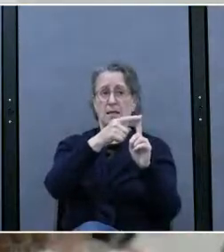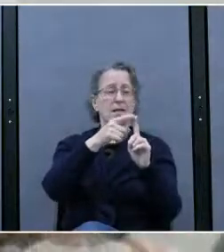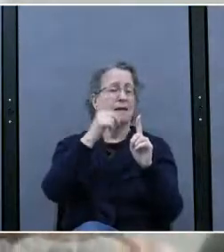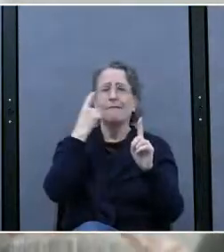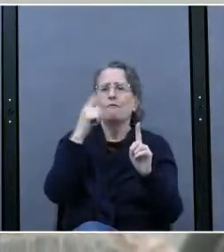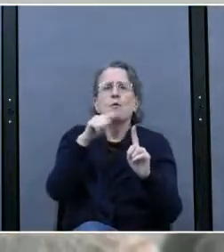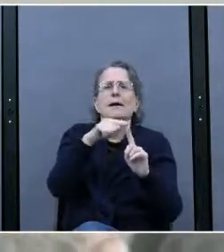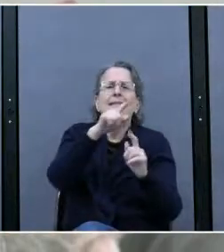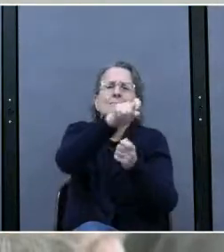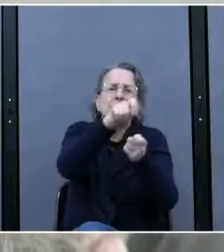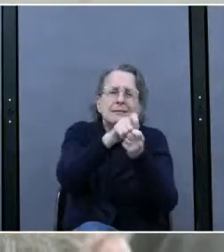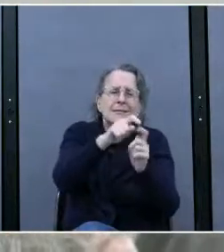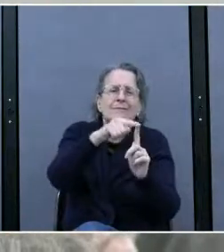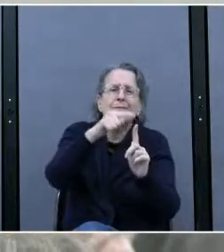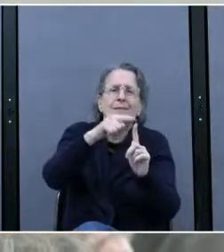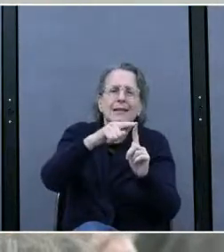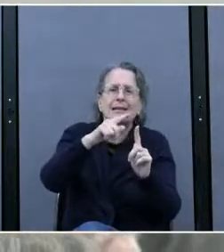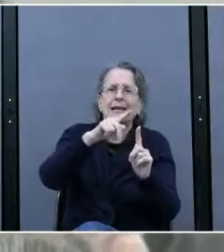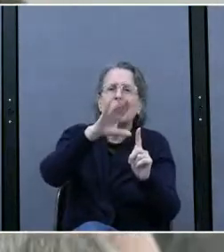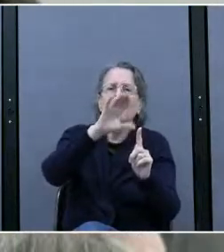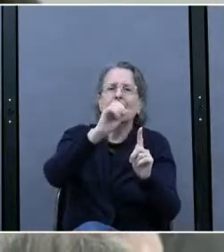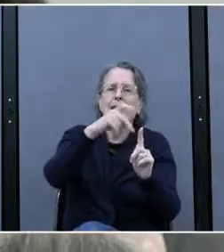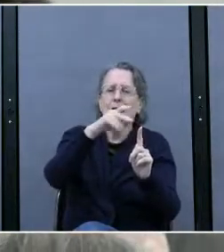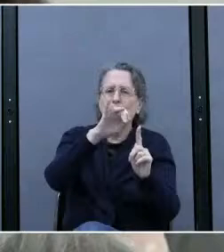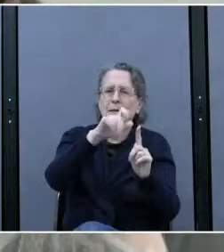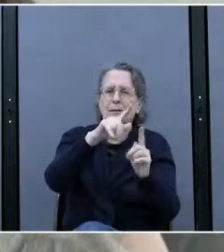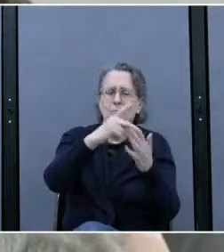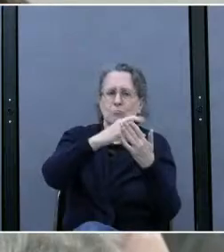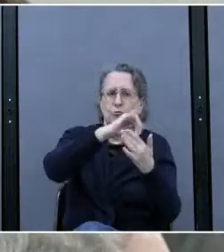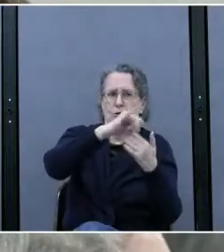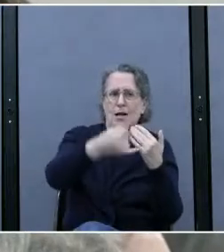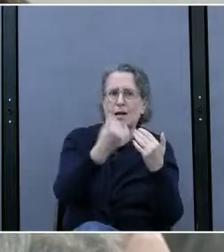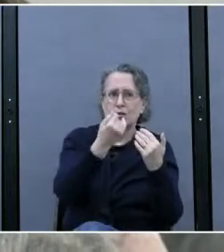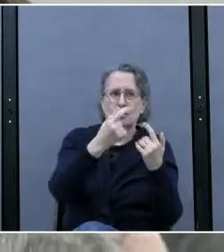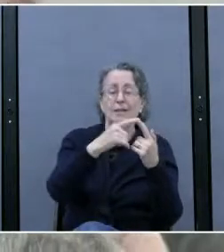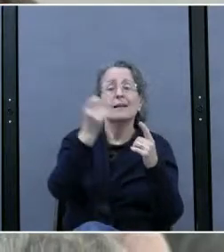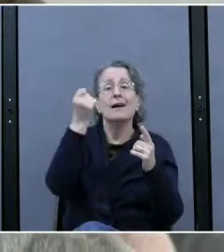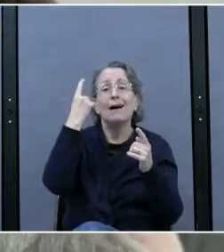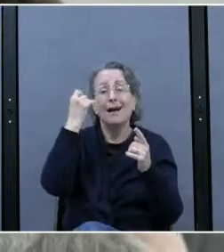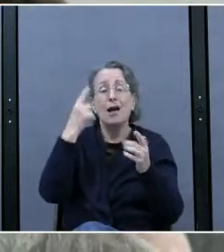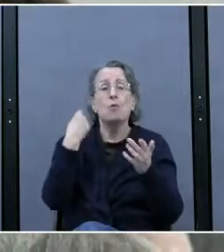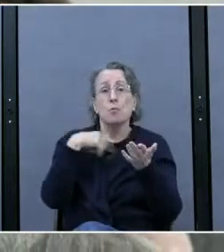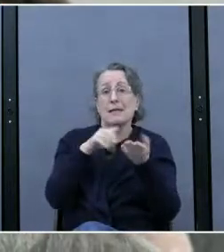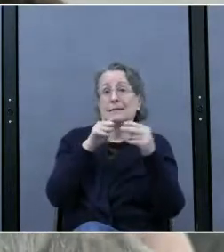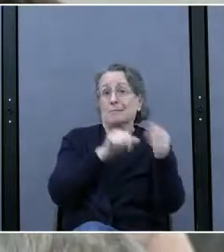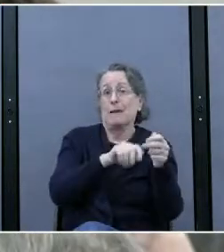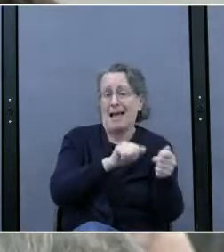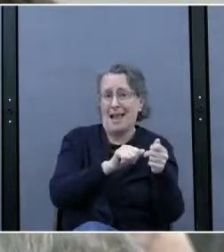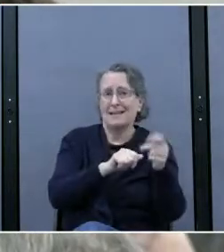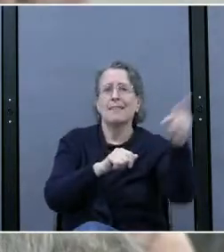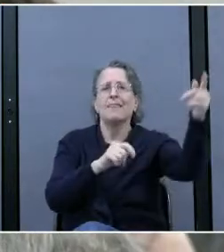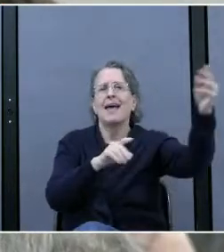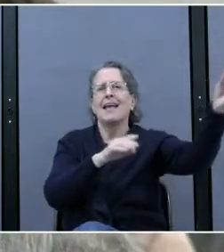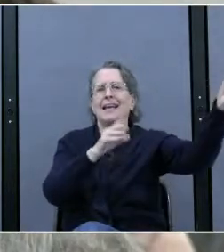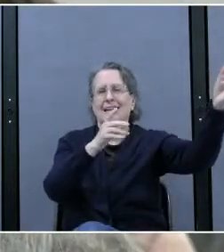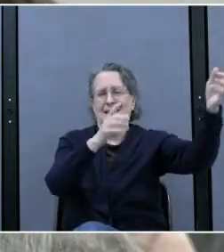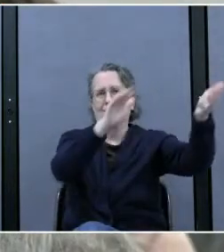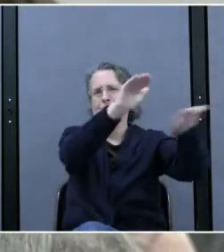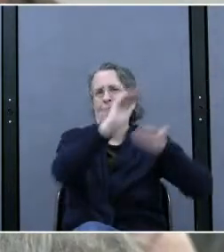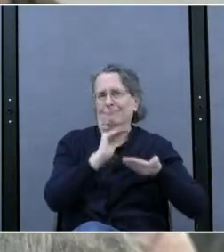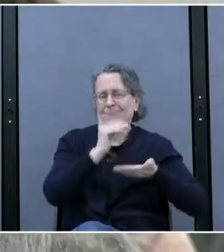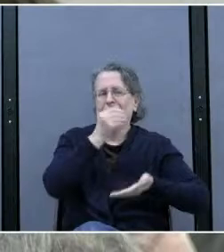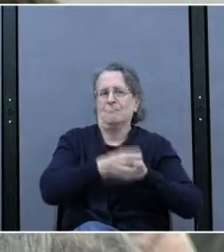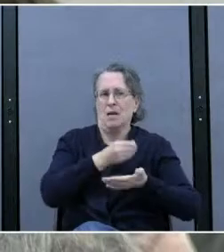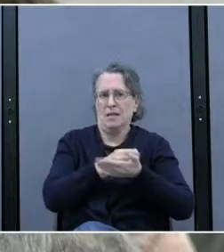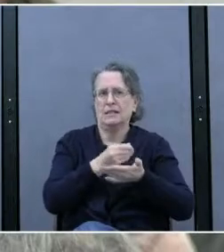project. It is a reimbursement grant. There's no match. So we will be able to pay for any of the improvements